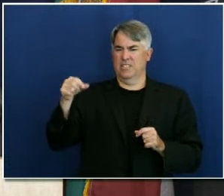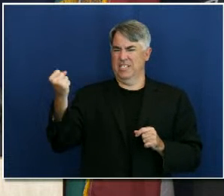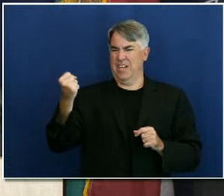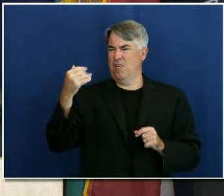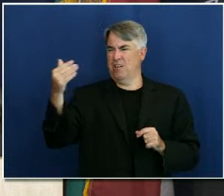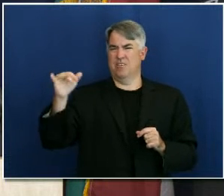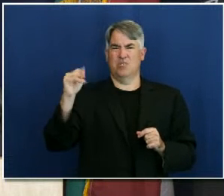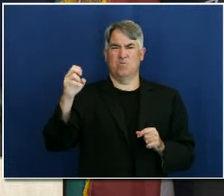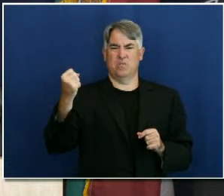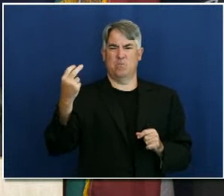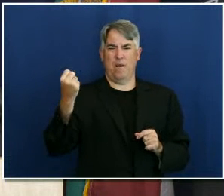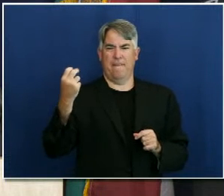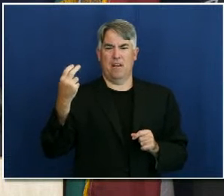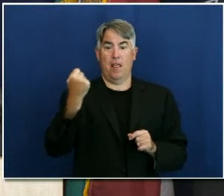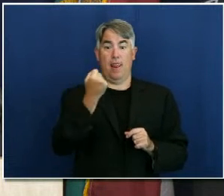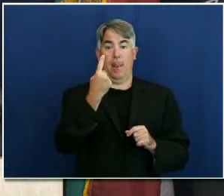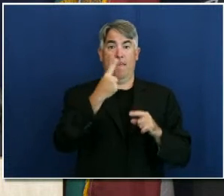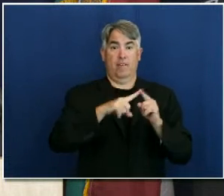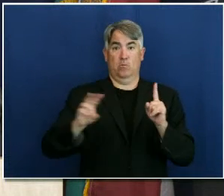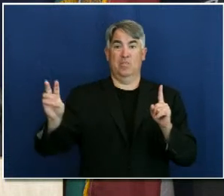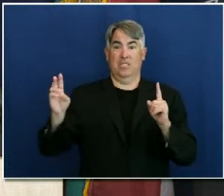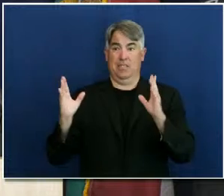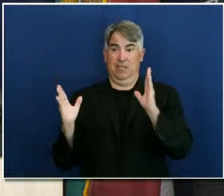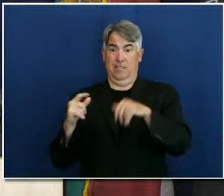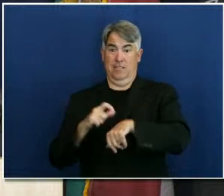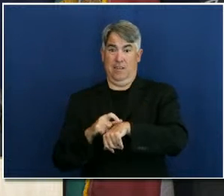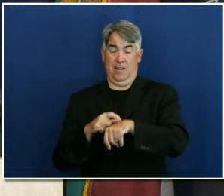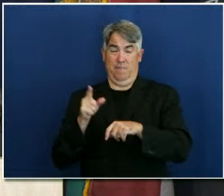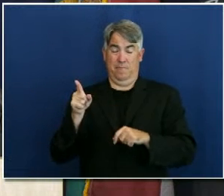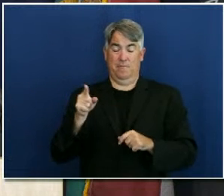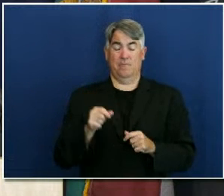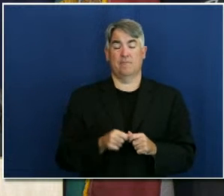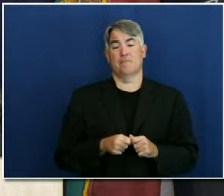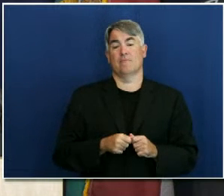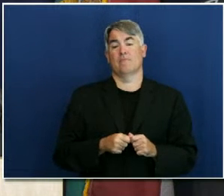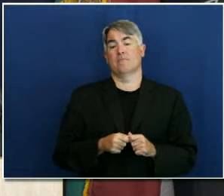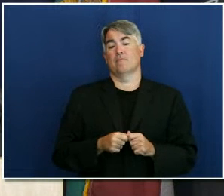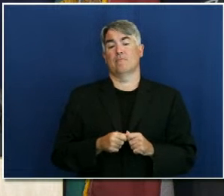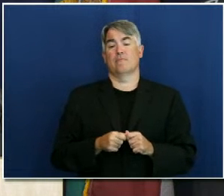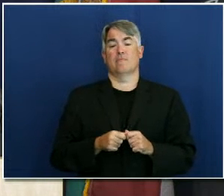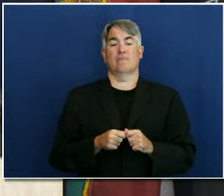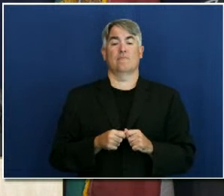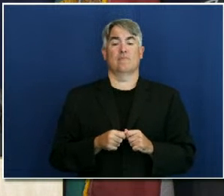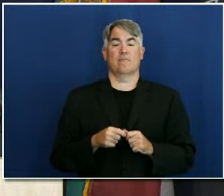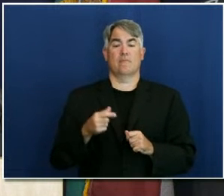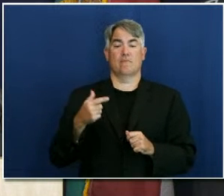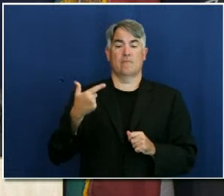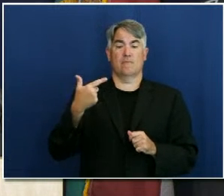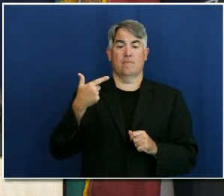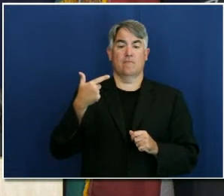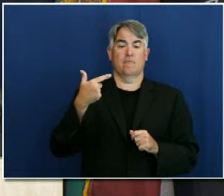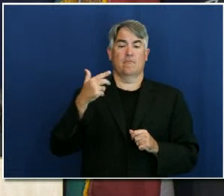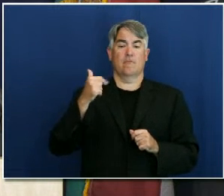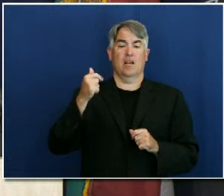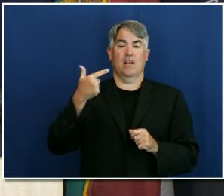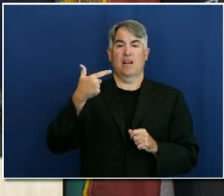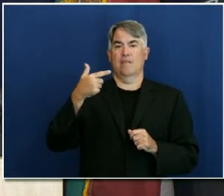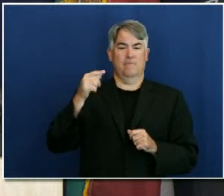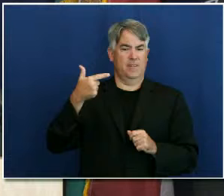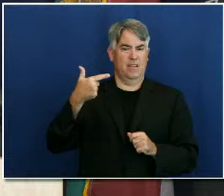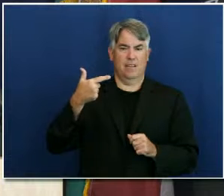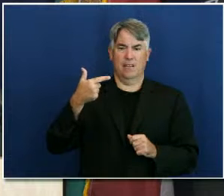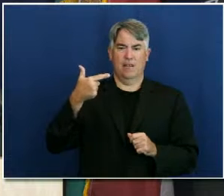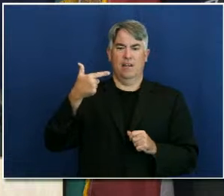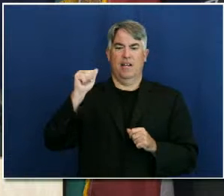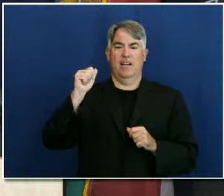6 p.m. You can get vaccinated there at Petco Park's Gallagher Square. The first 1,000 people to be vaccinated will